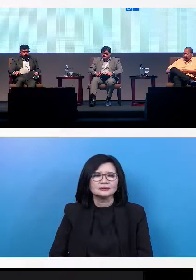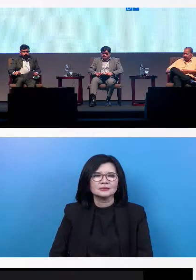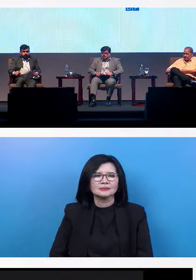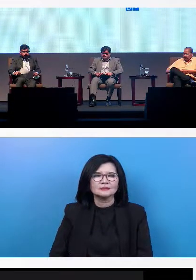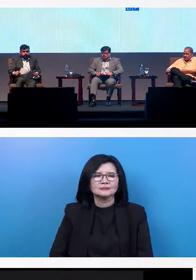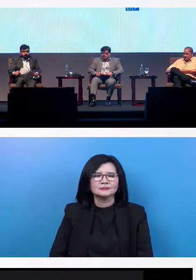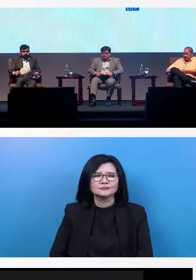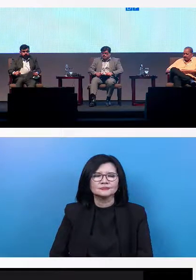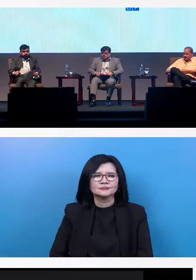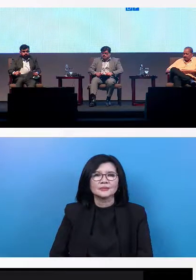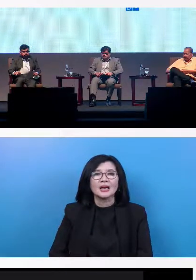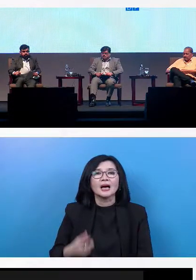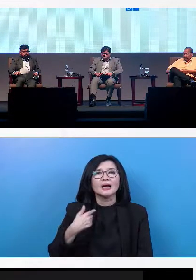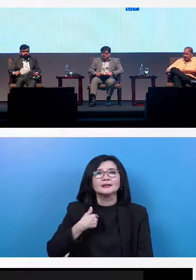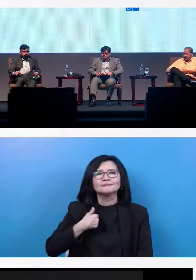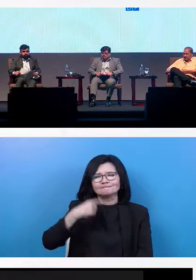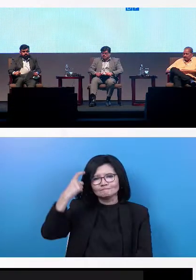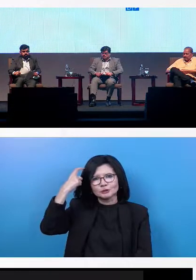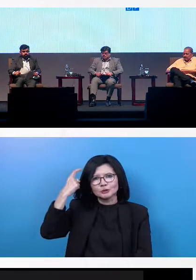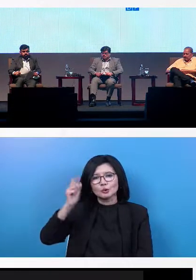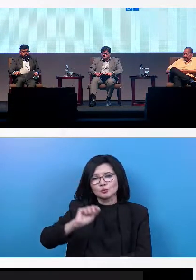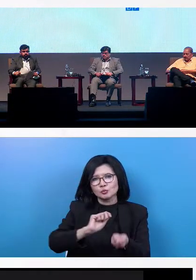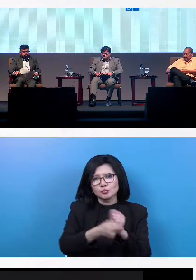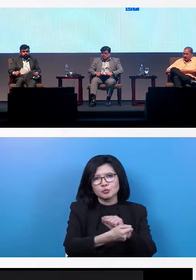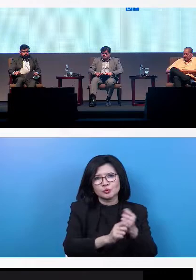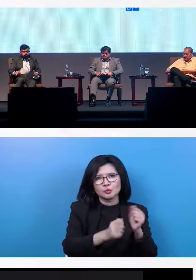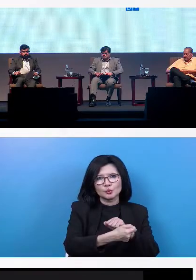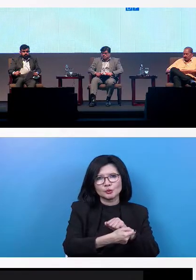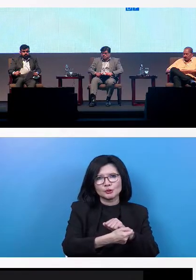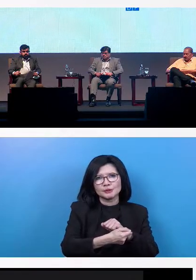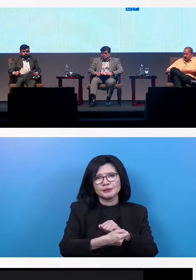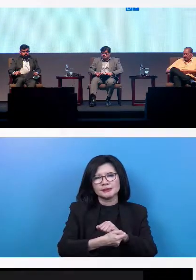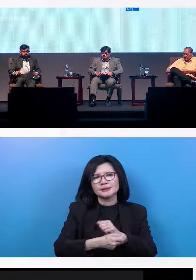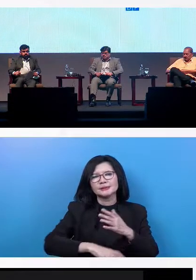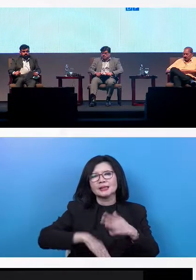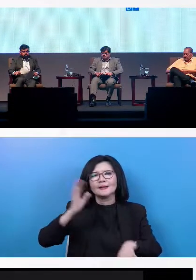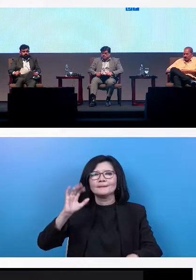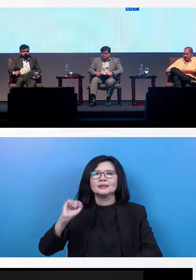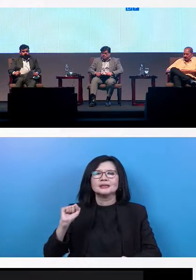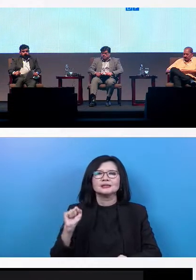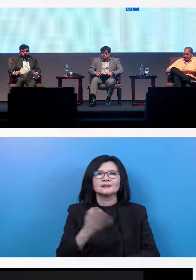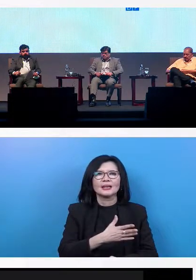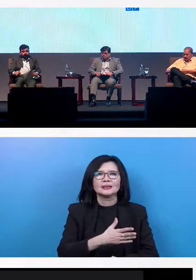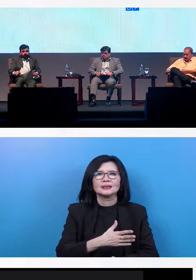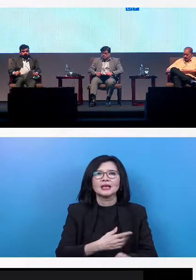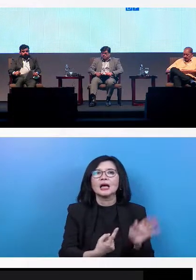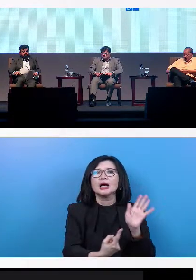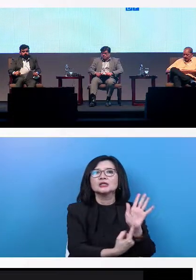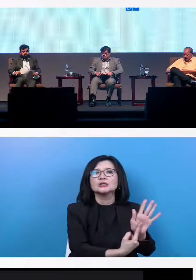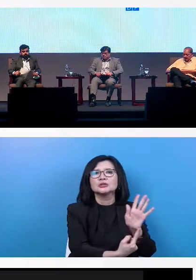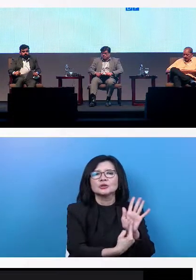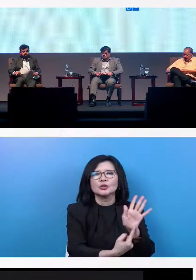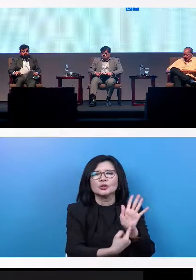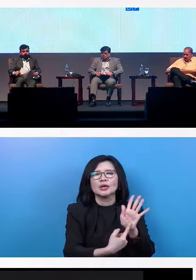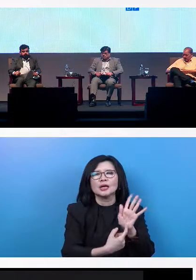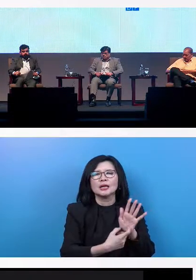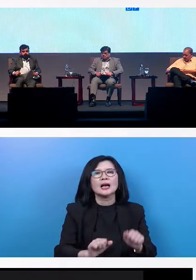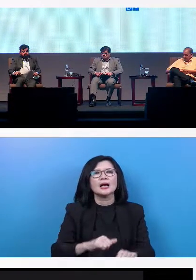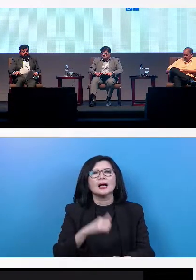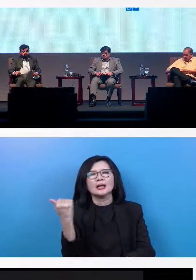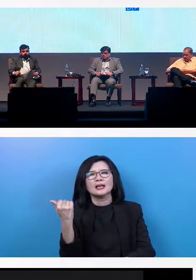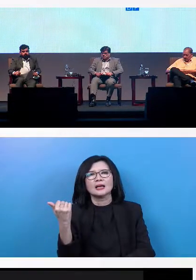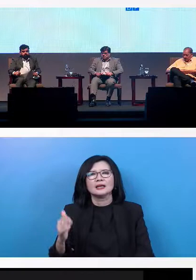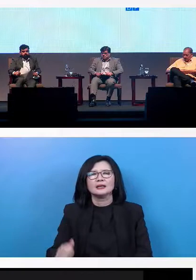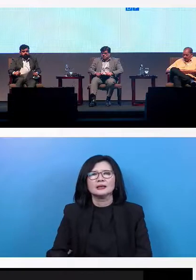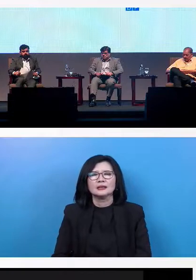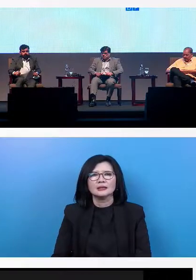this change has got to happen much quicker. So another example I talked from the underwriting, more of the underwriting side, is